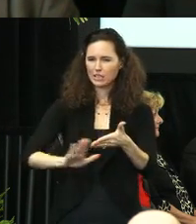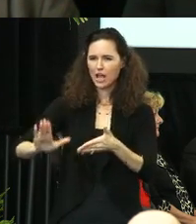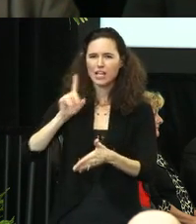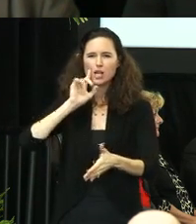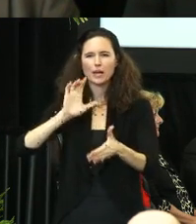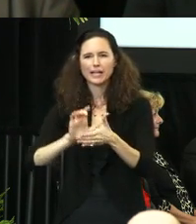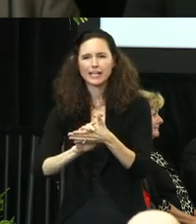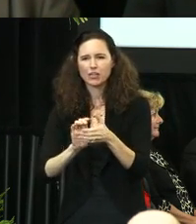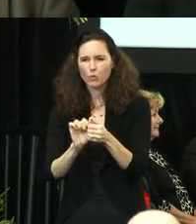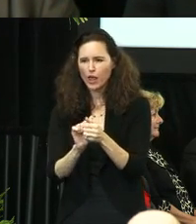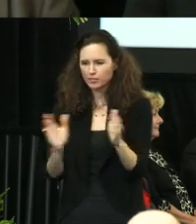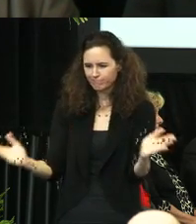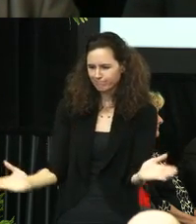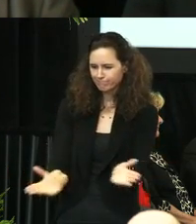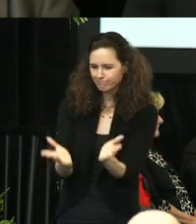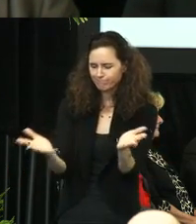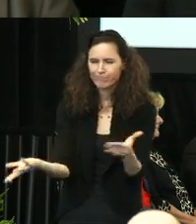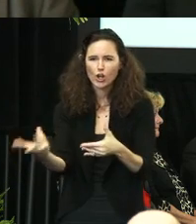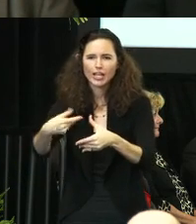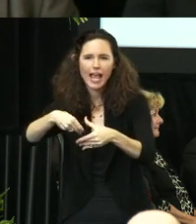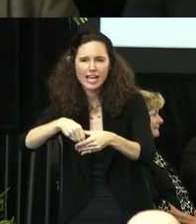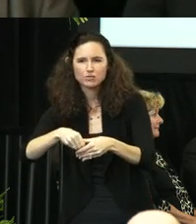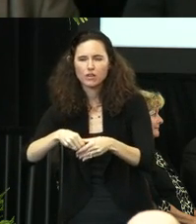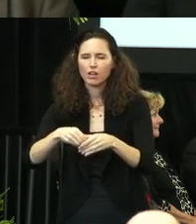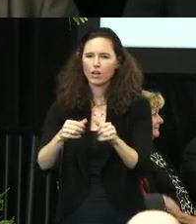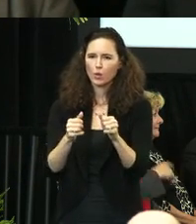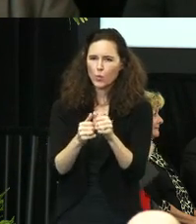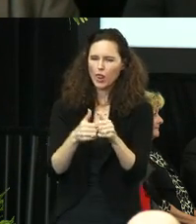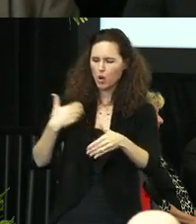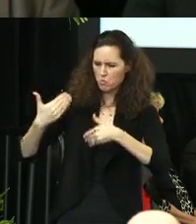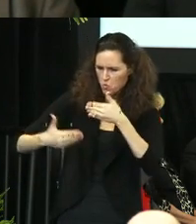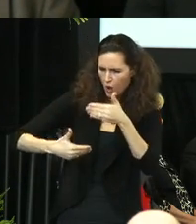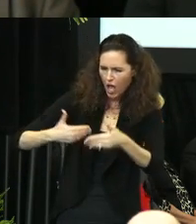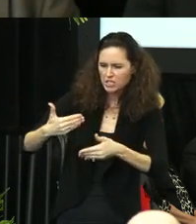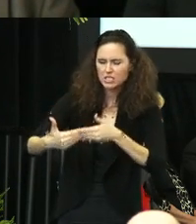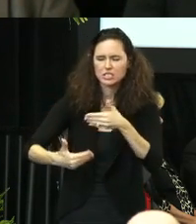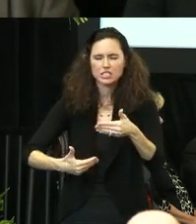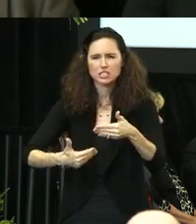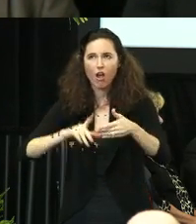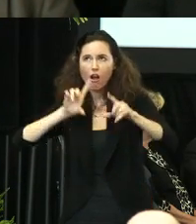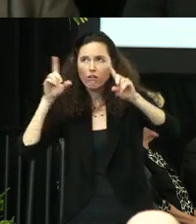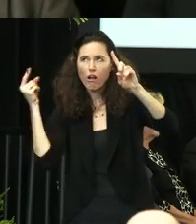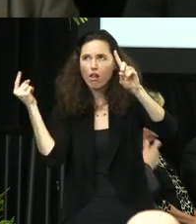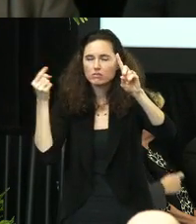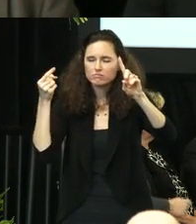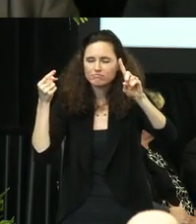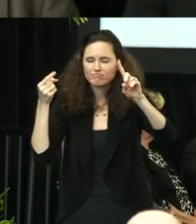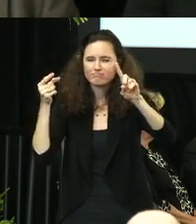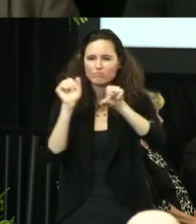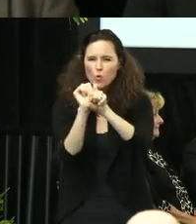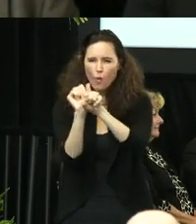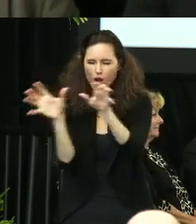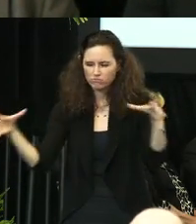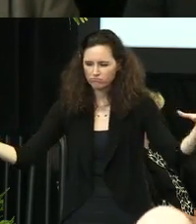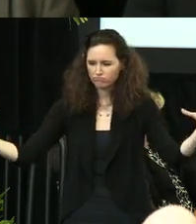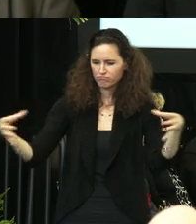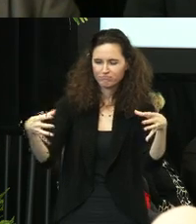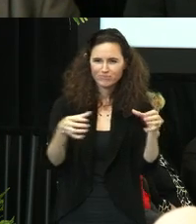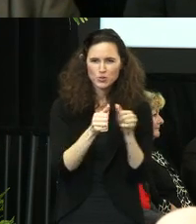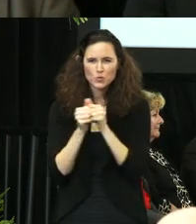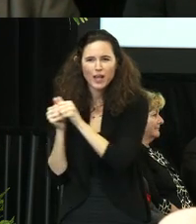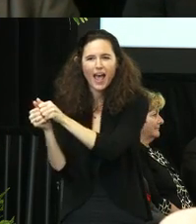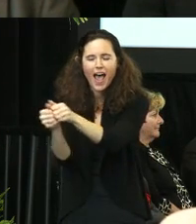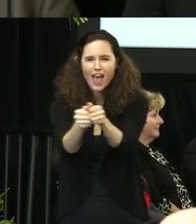engagement, through our protocols, through our processes, through our intentions, we have worked together to bring